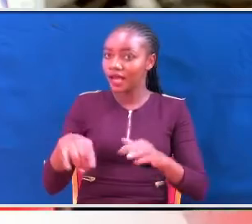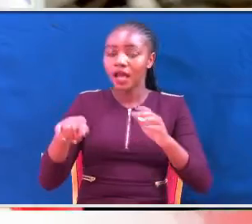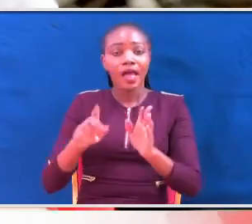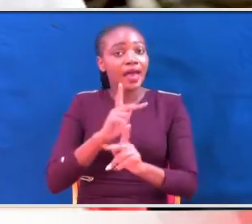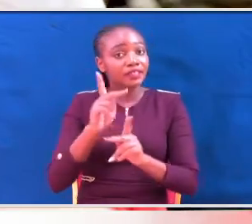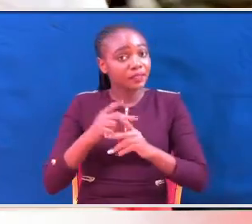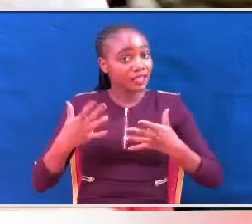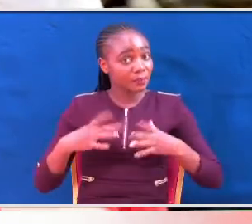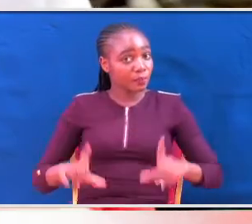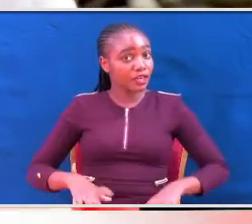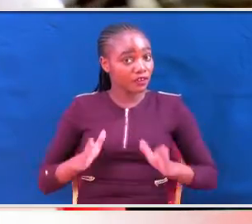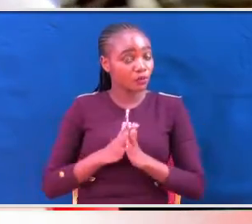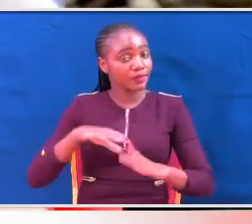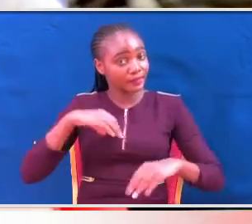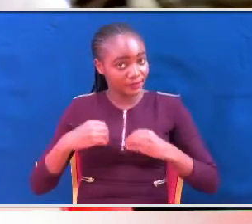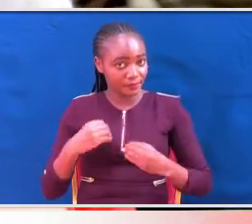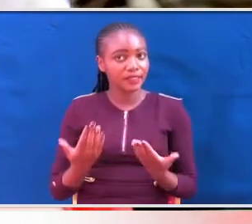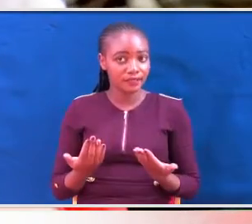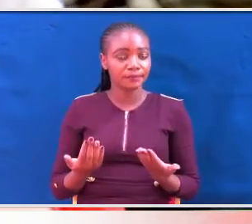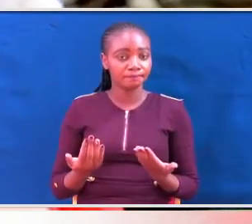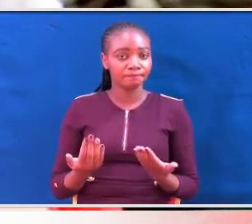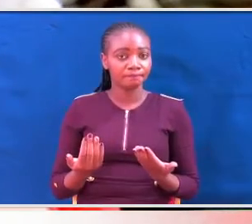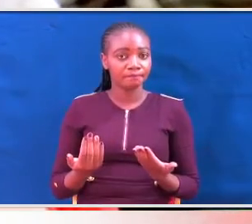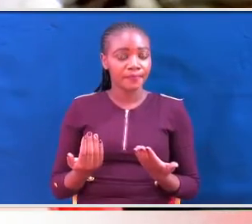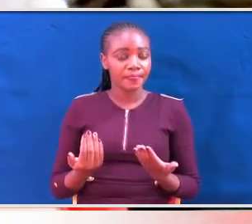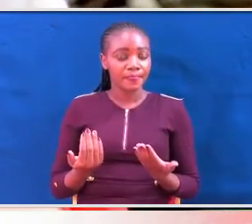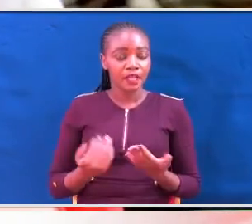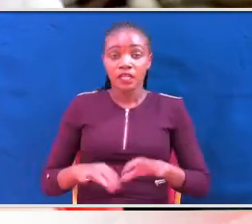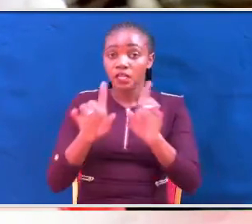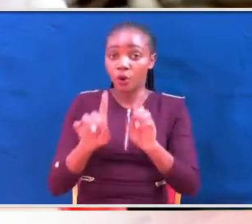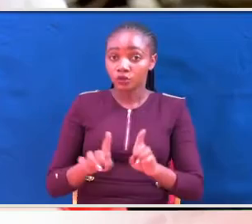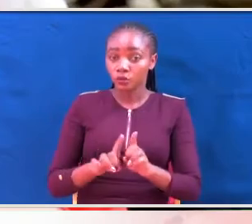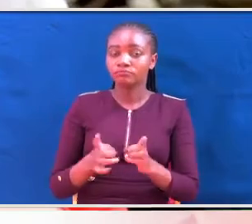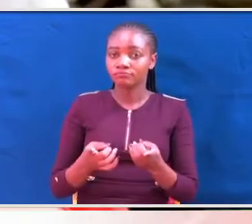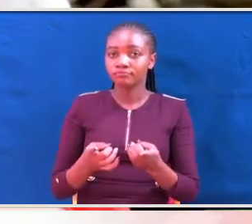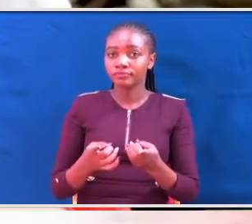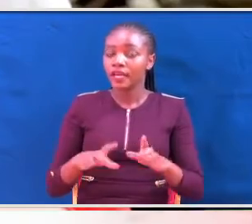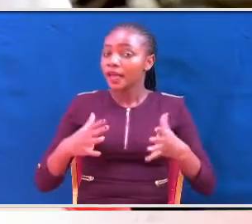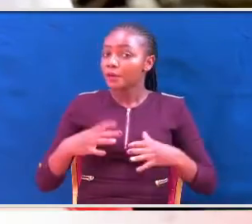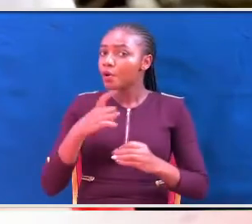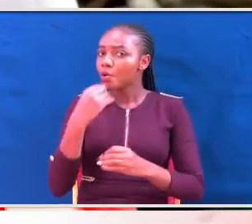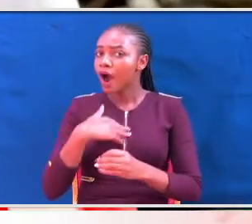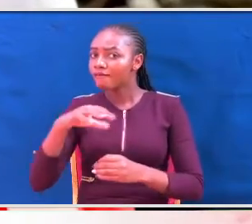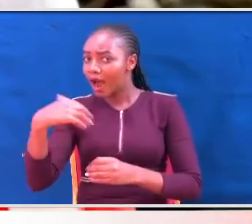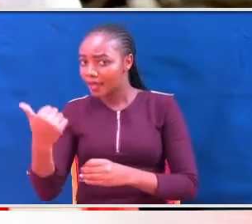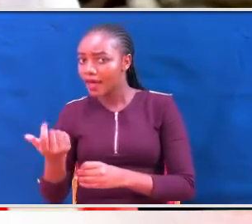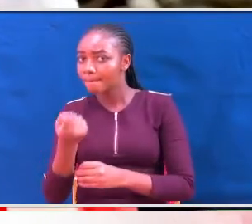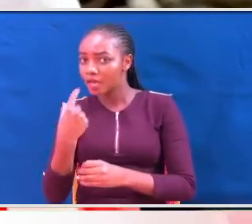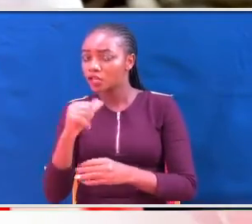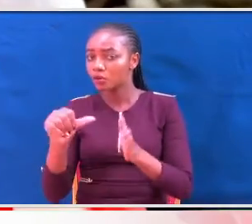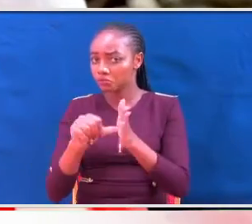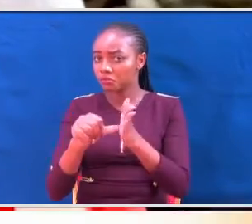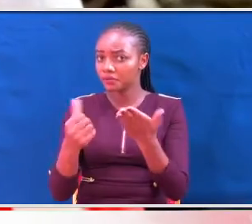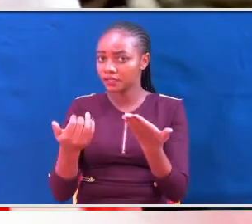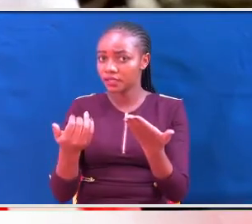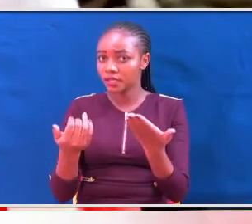with disability is now a distinct priority group, as well as people who have underlying medical